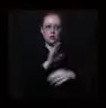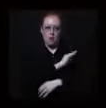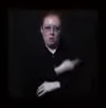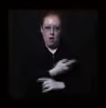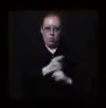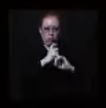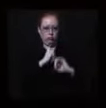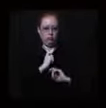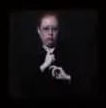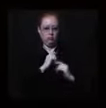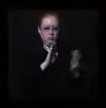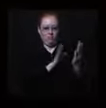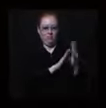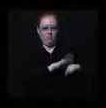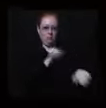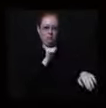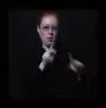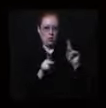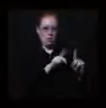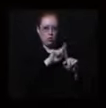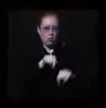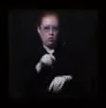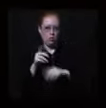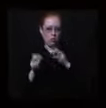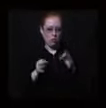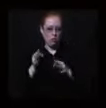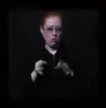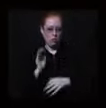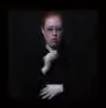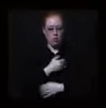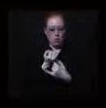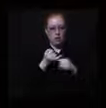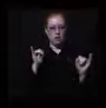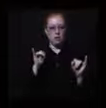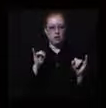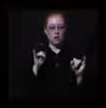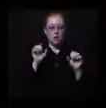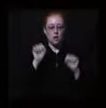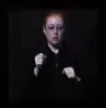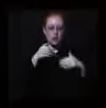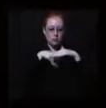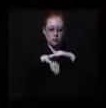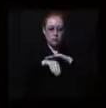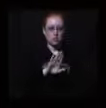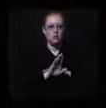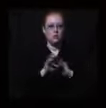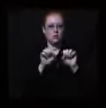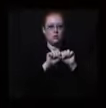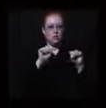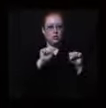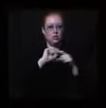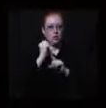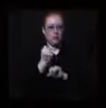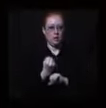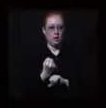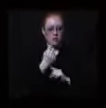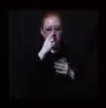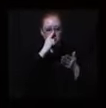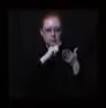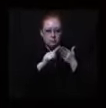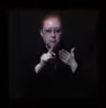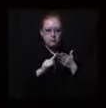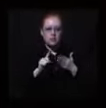us and our independence, we are able to get into situations and